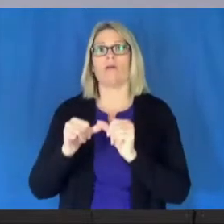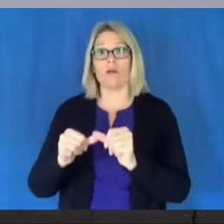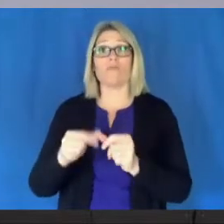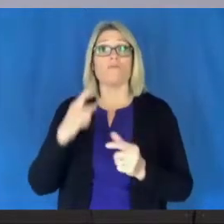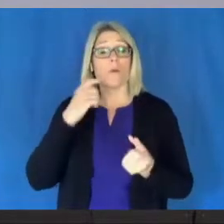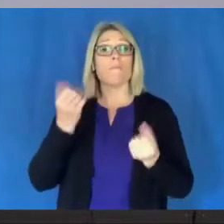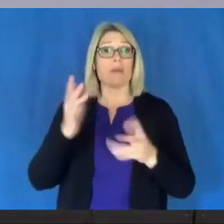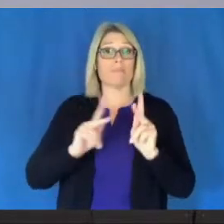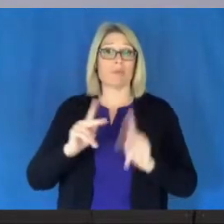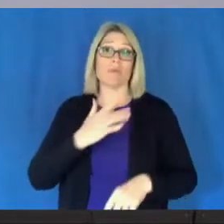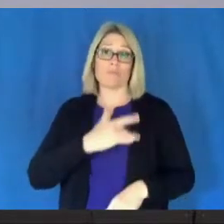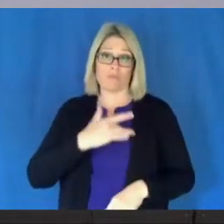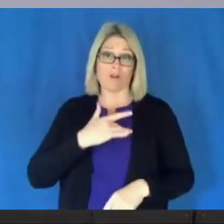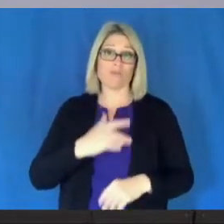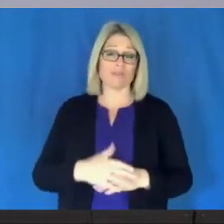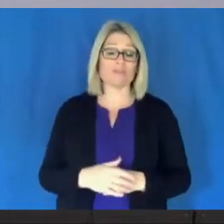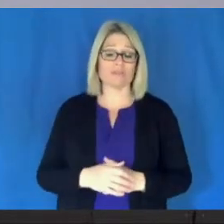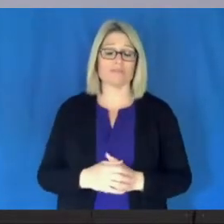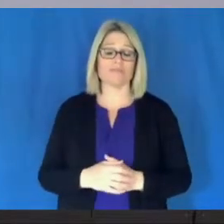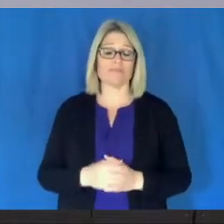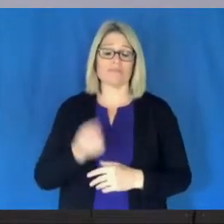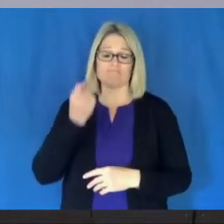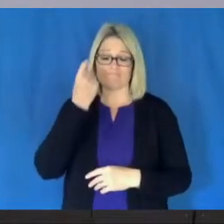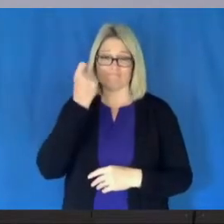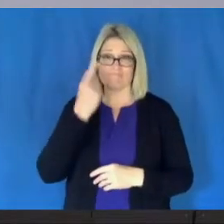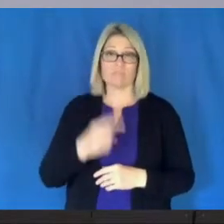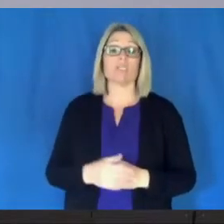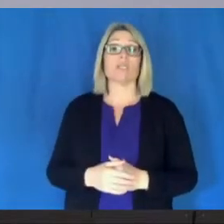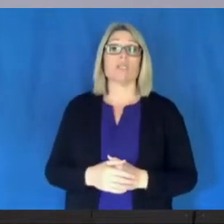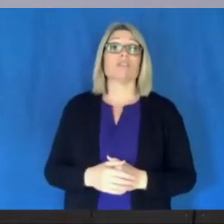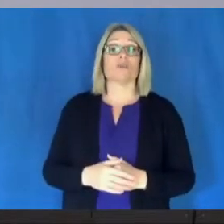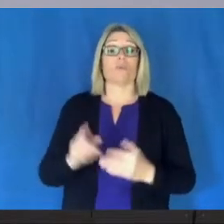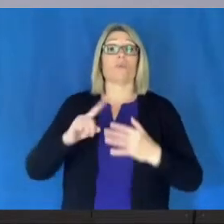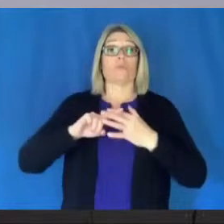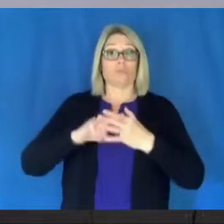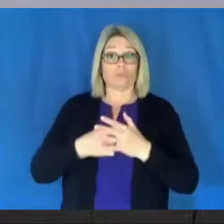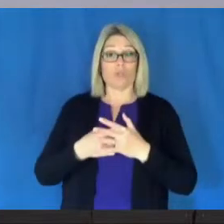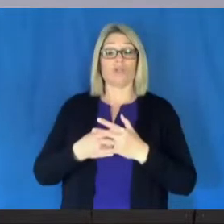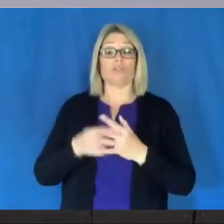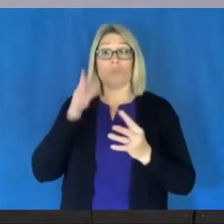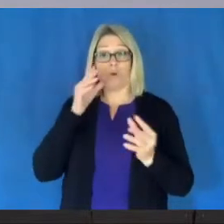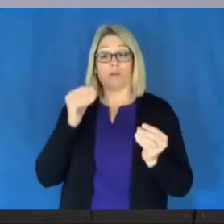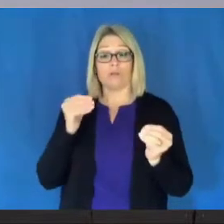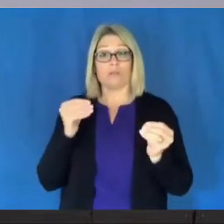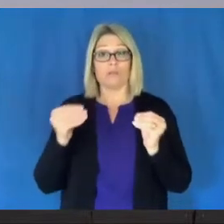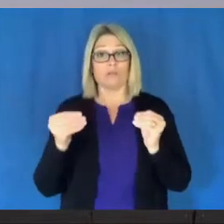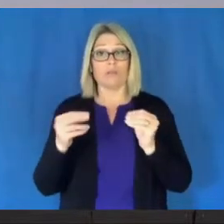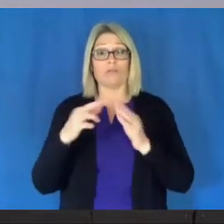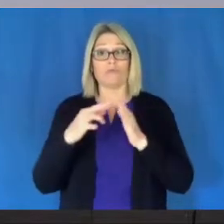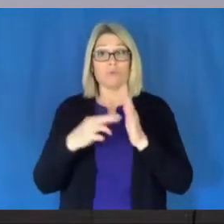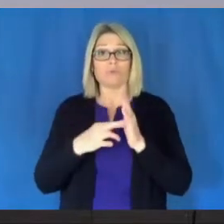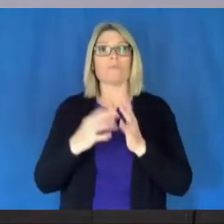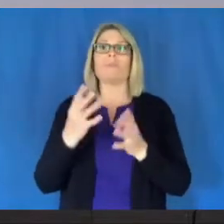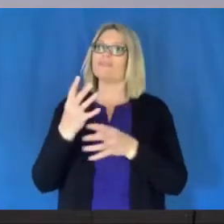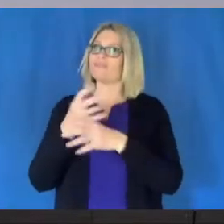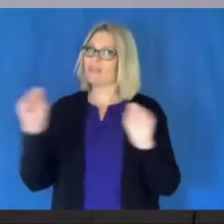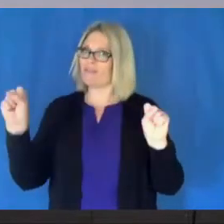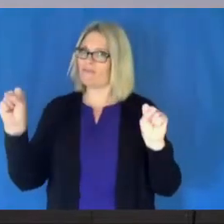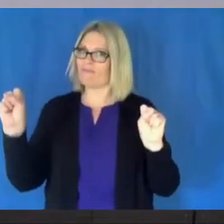So the sooner we can start lifting these restrictions, but doing so in a safe way once the